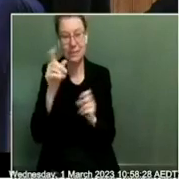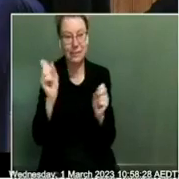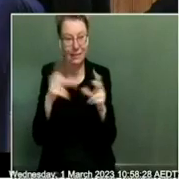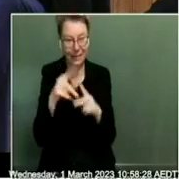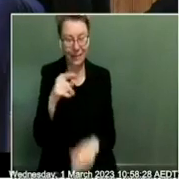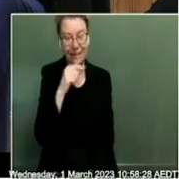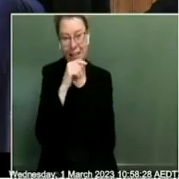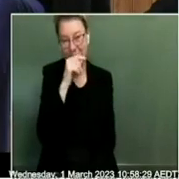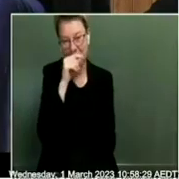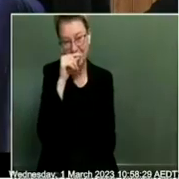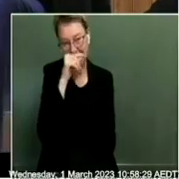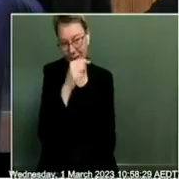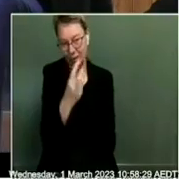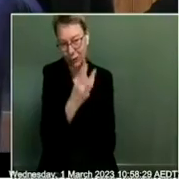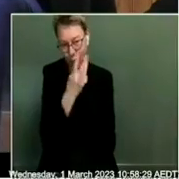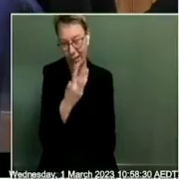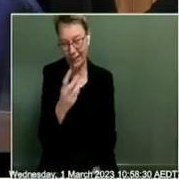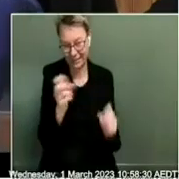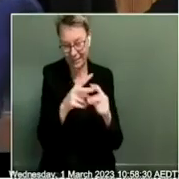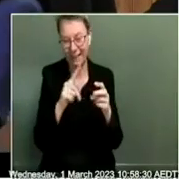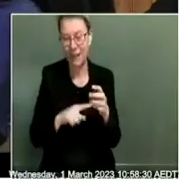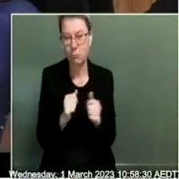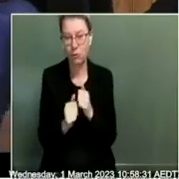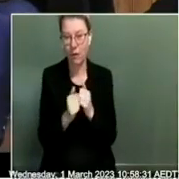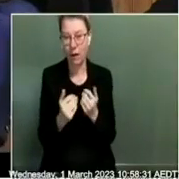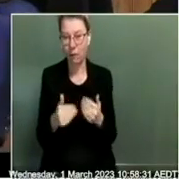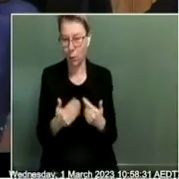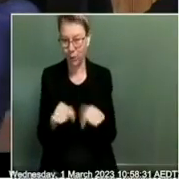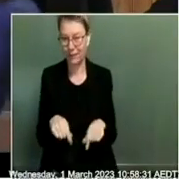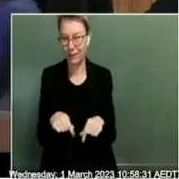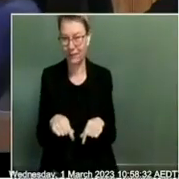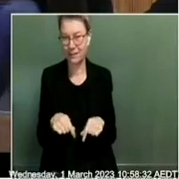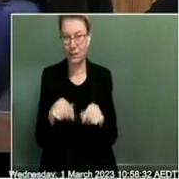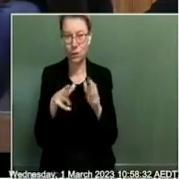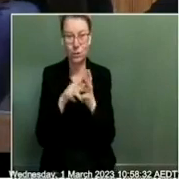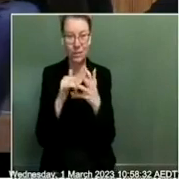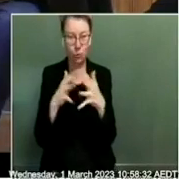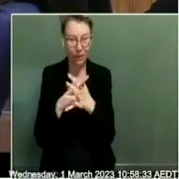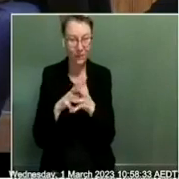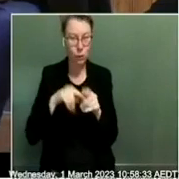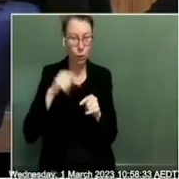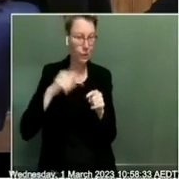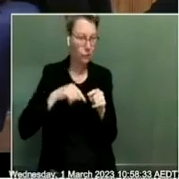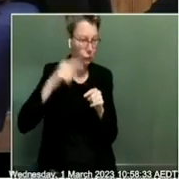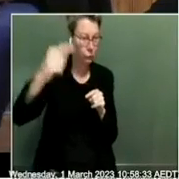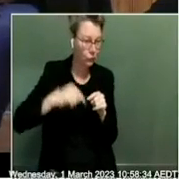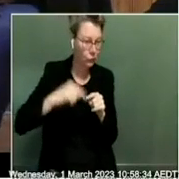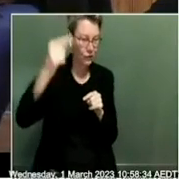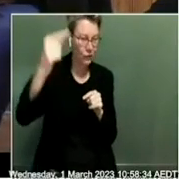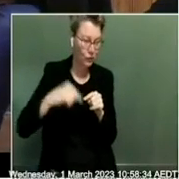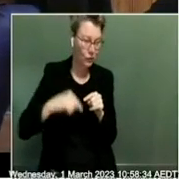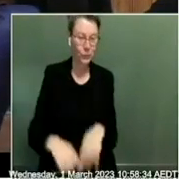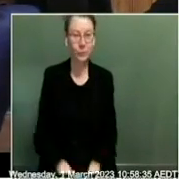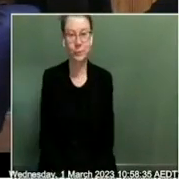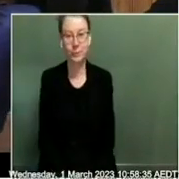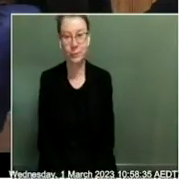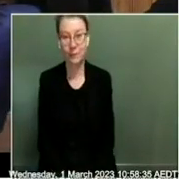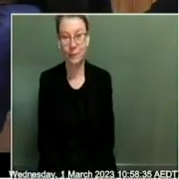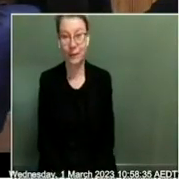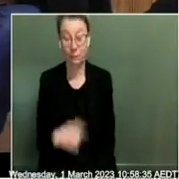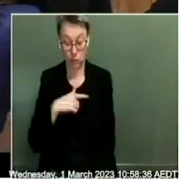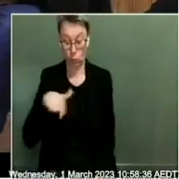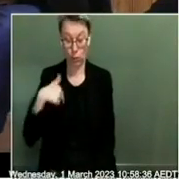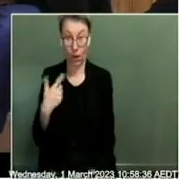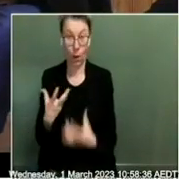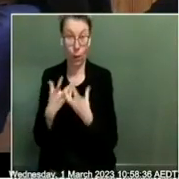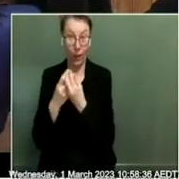so we back and forth between New South and Vic. So they were moving us around. But Dad was following work,